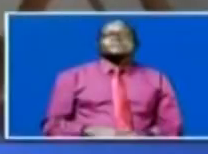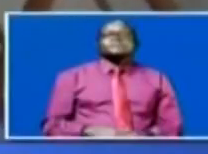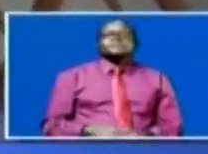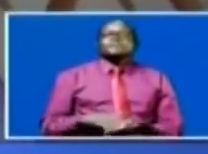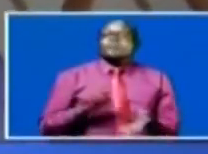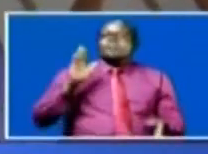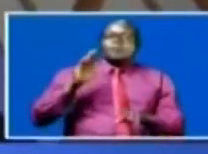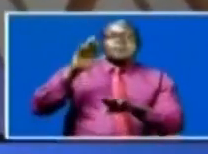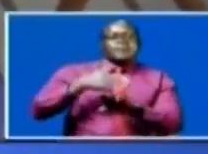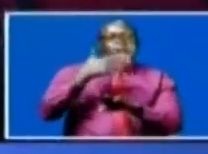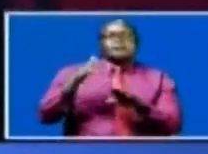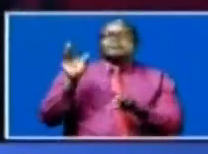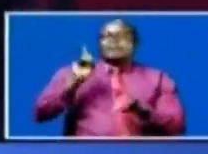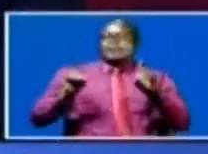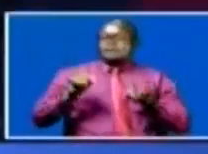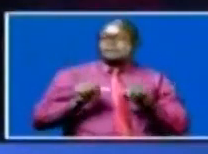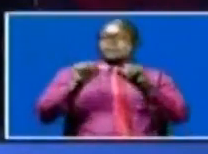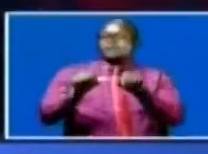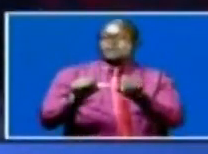More dancing follows.